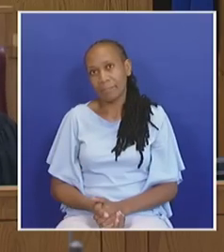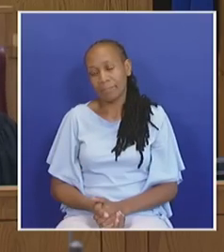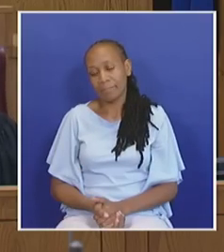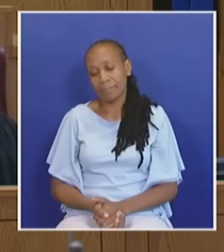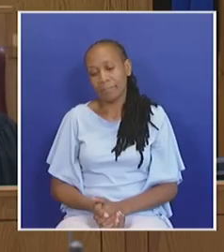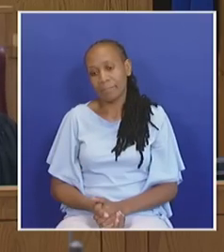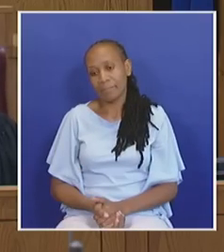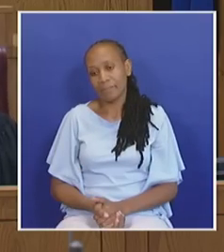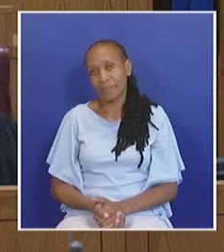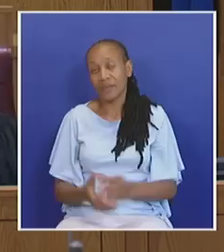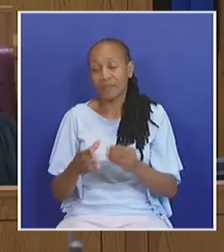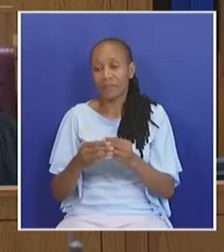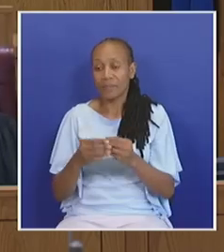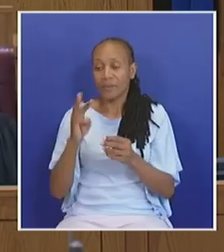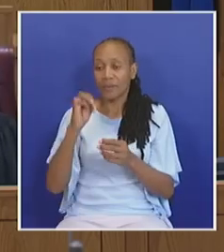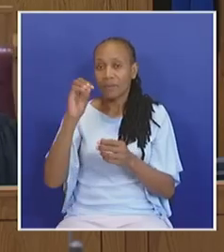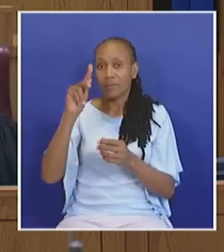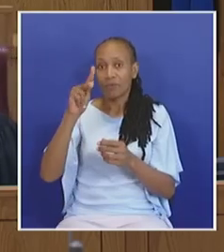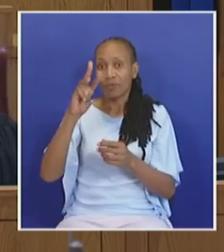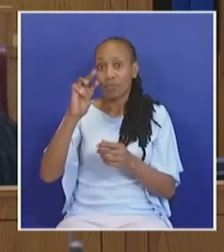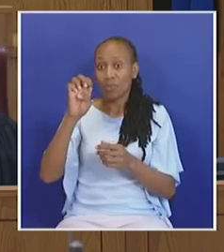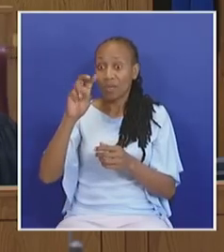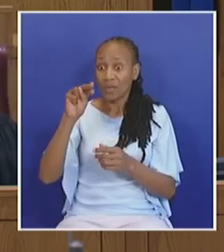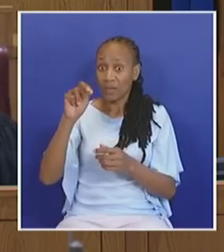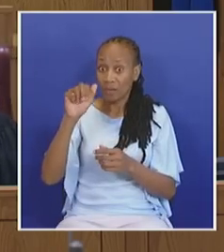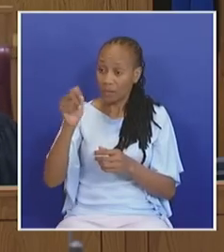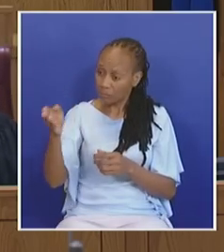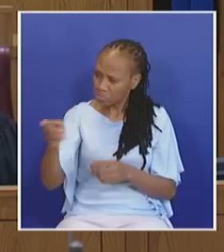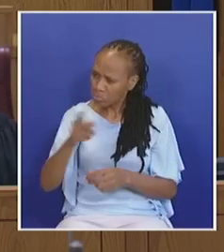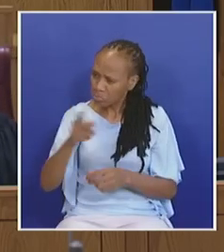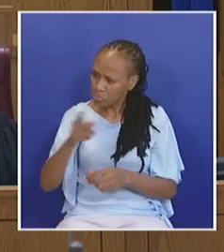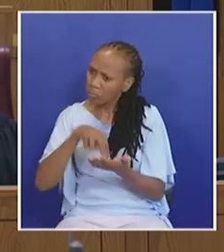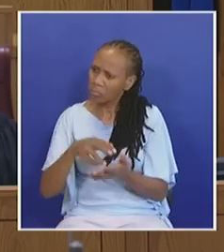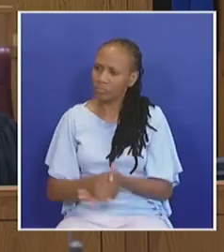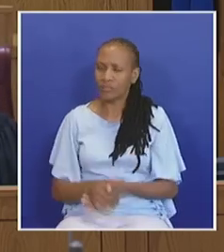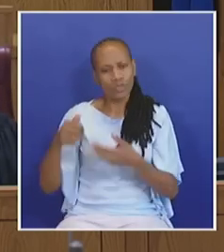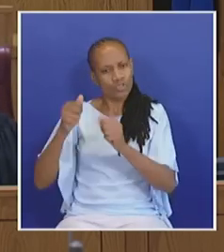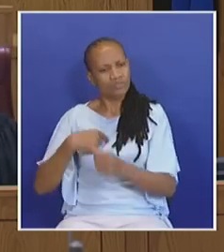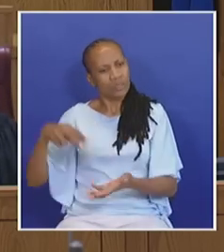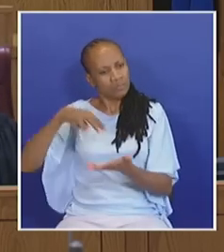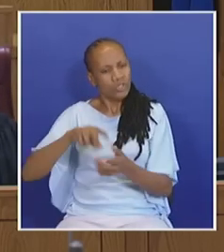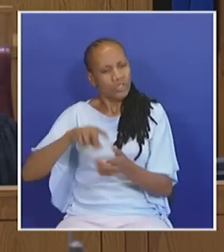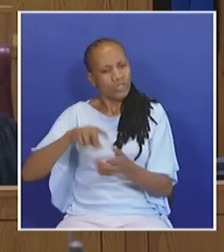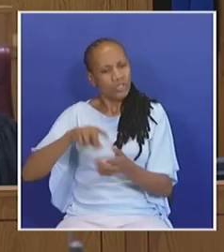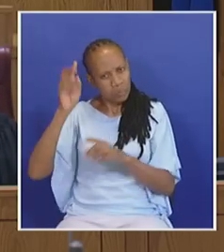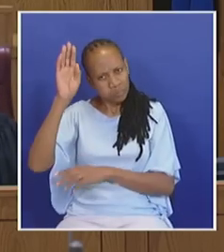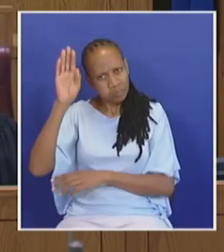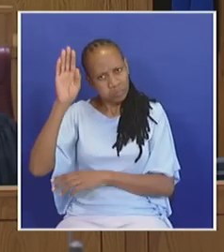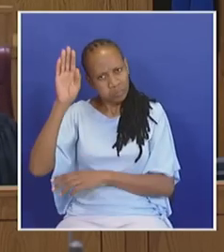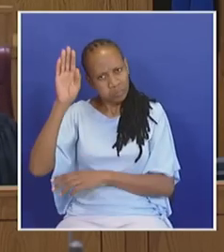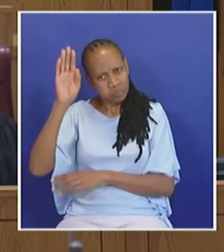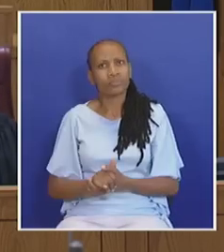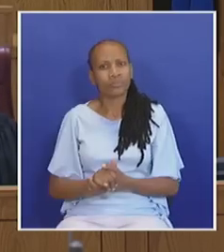Honorable Mukwena, what are you rising on? Chair, I'm standing on a point of order. There needs to be some kind